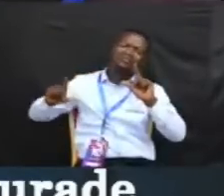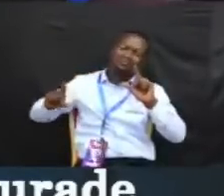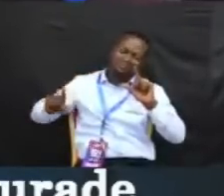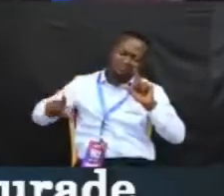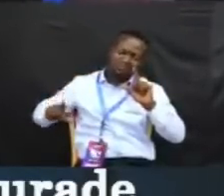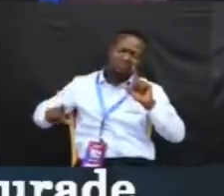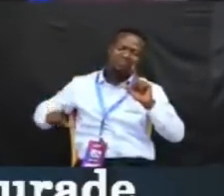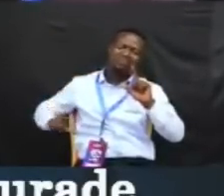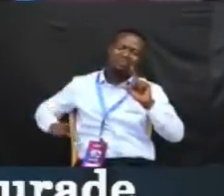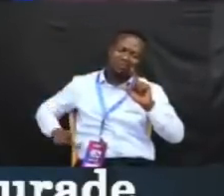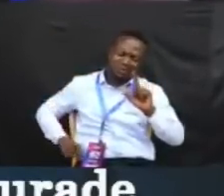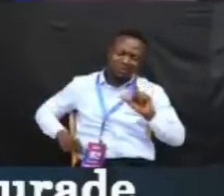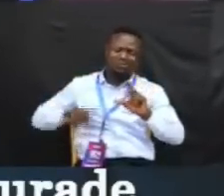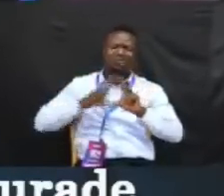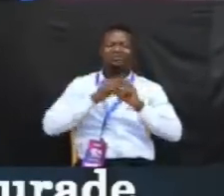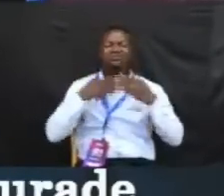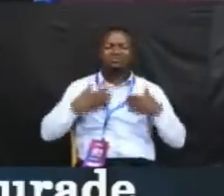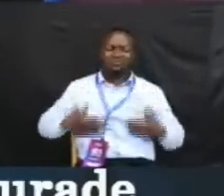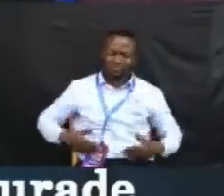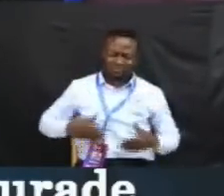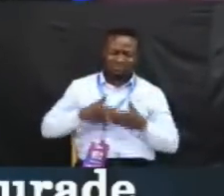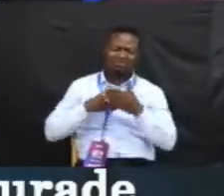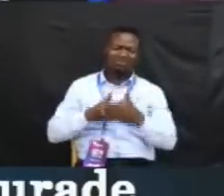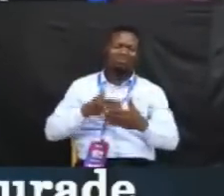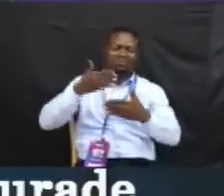There is none like you.